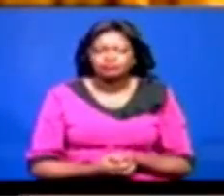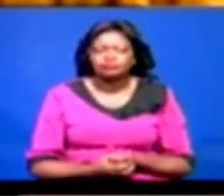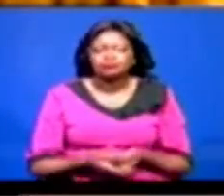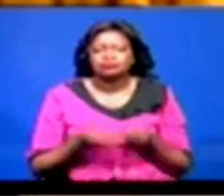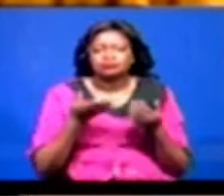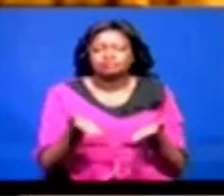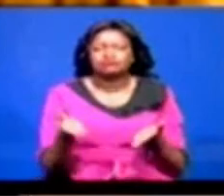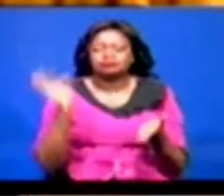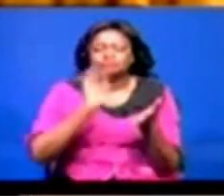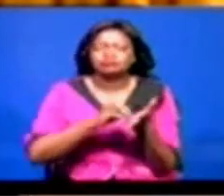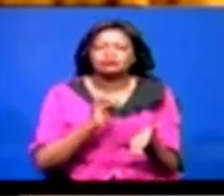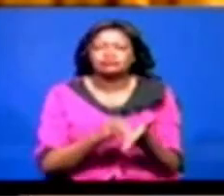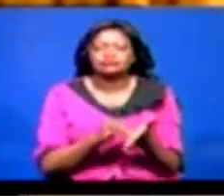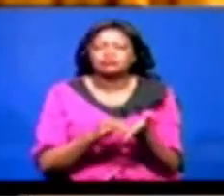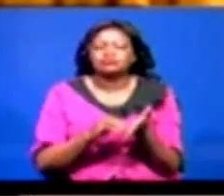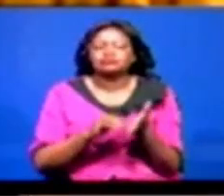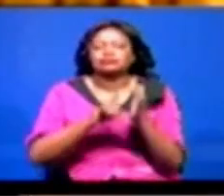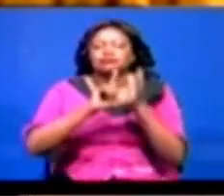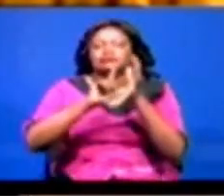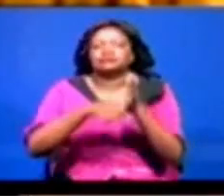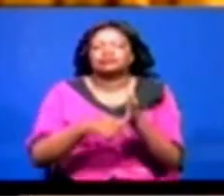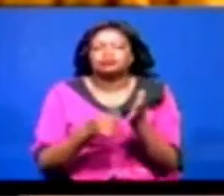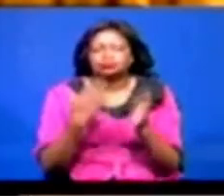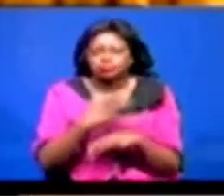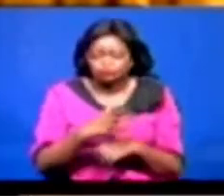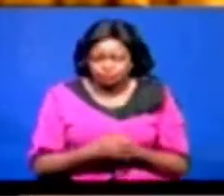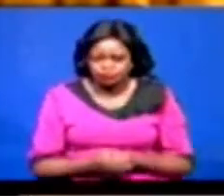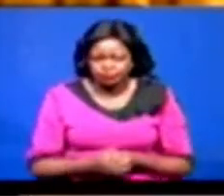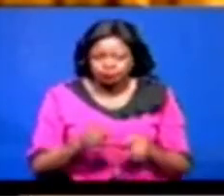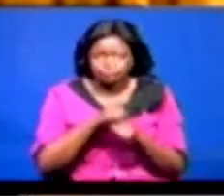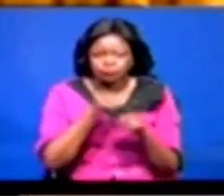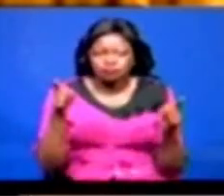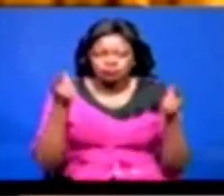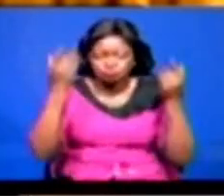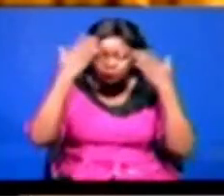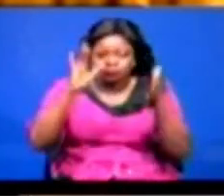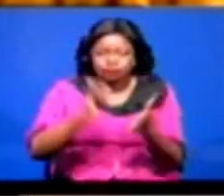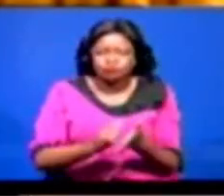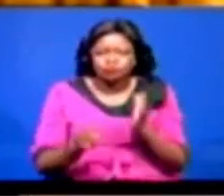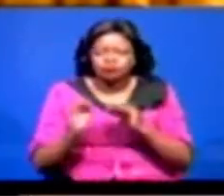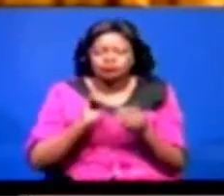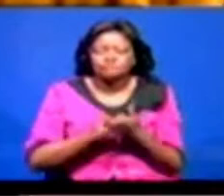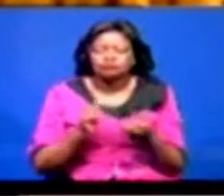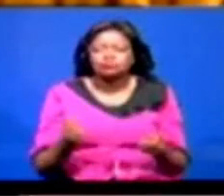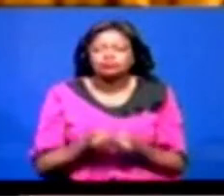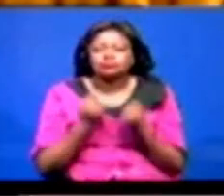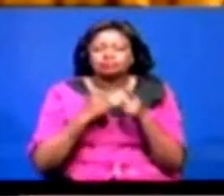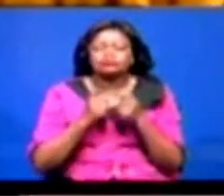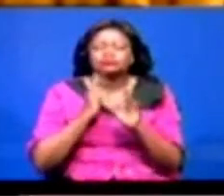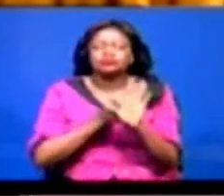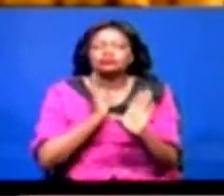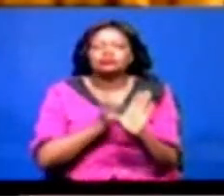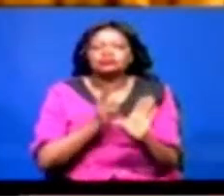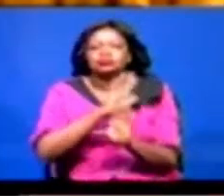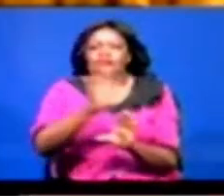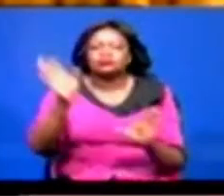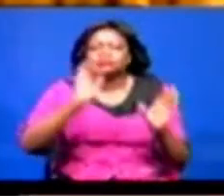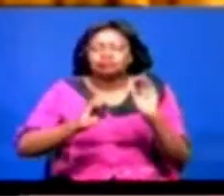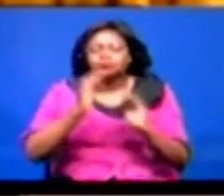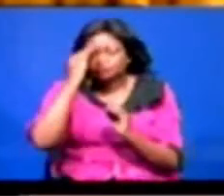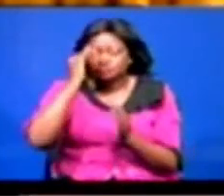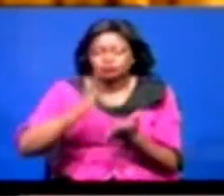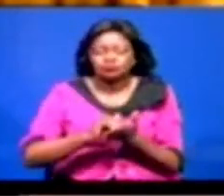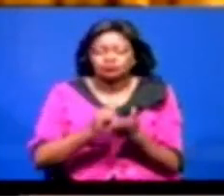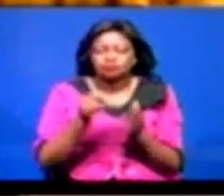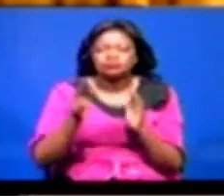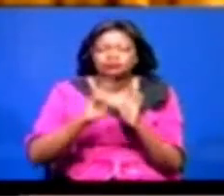come late in the day, after you were made aware there is an election that is coming, you participated in those elections knowing that those regulations